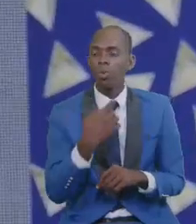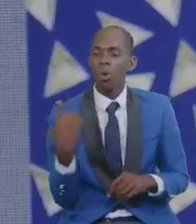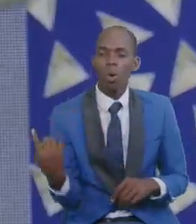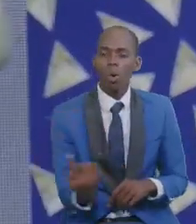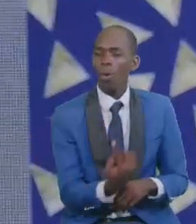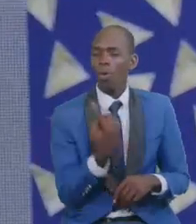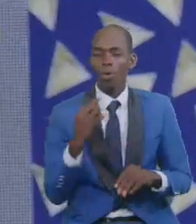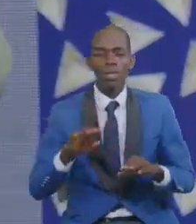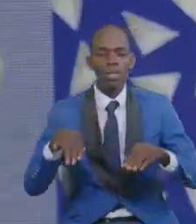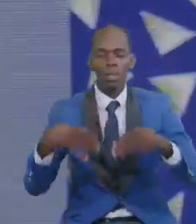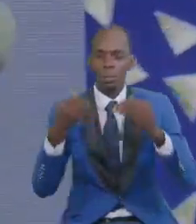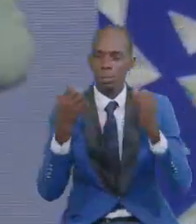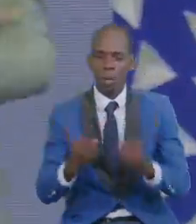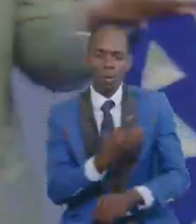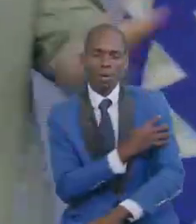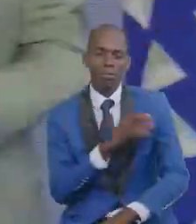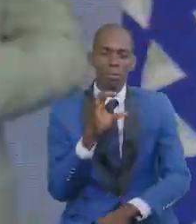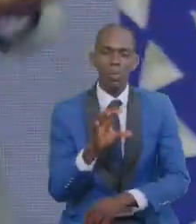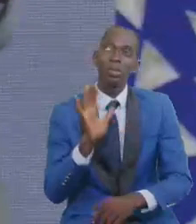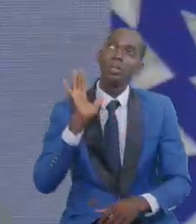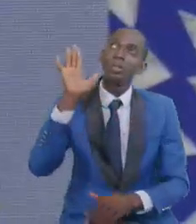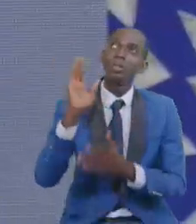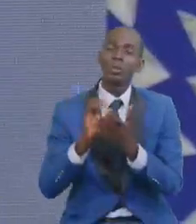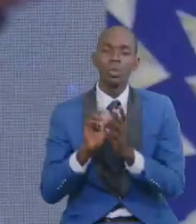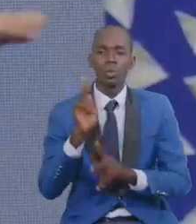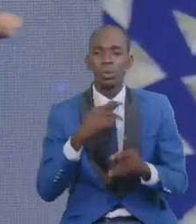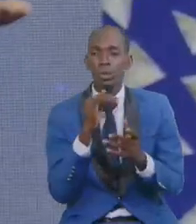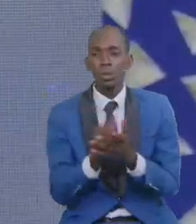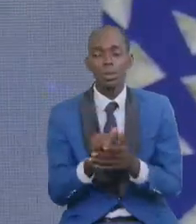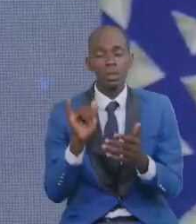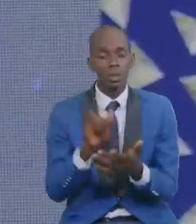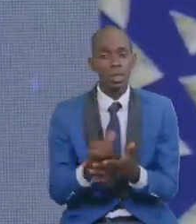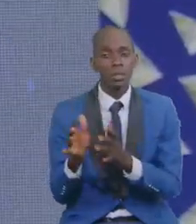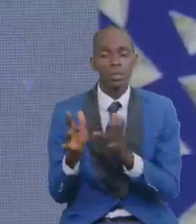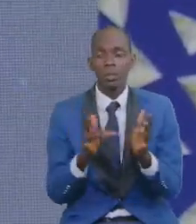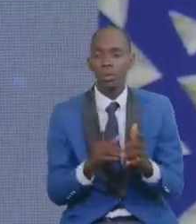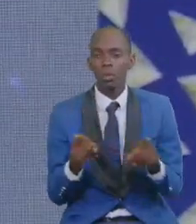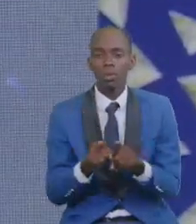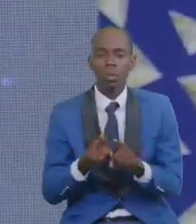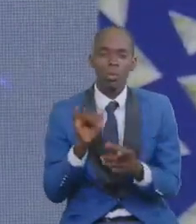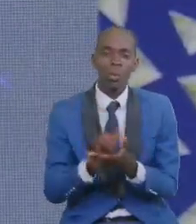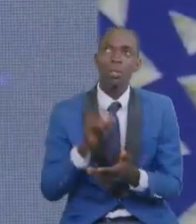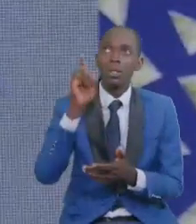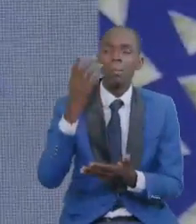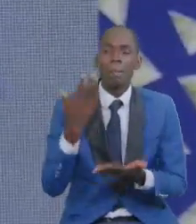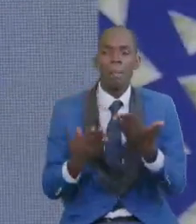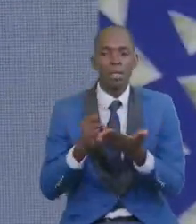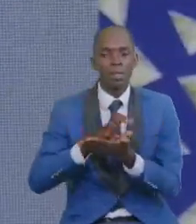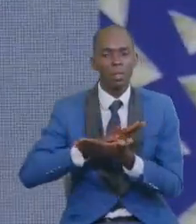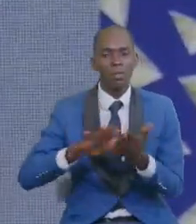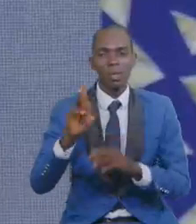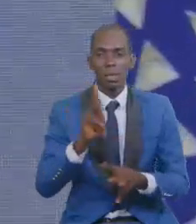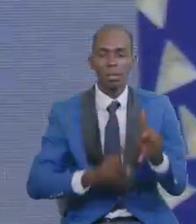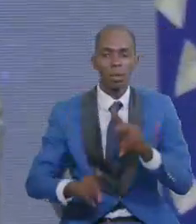people. And he said, wherefore Jesus also, that he might sanctify the people with his